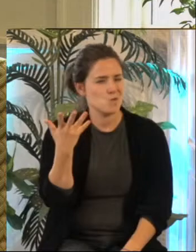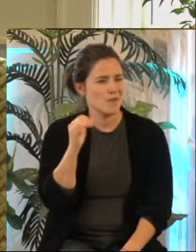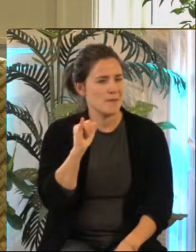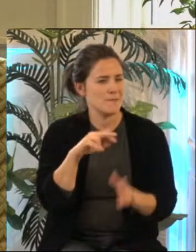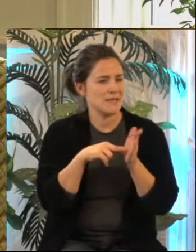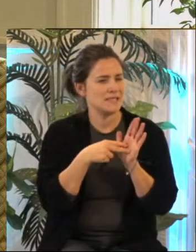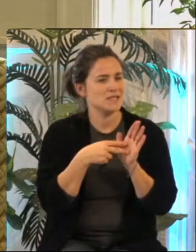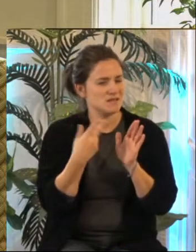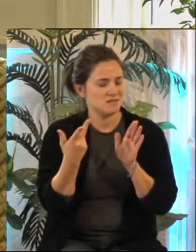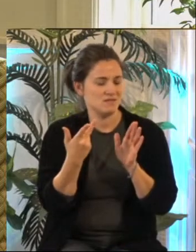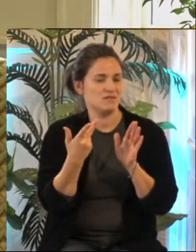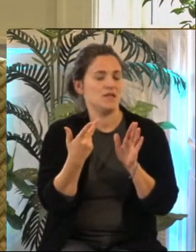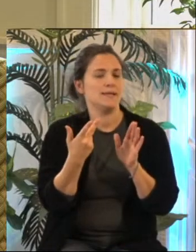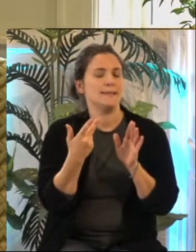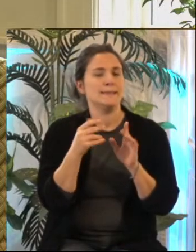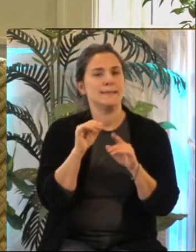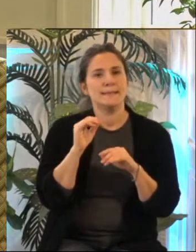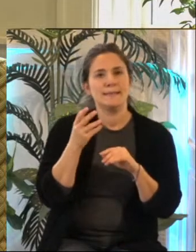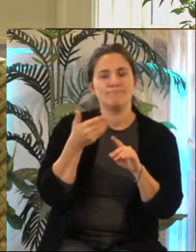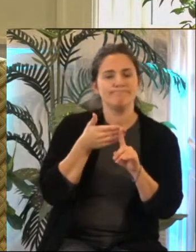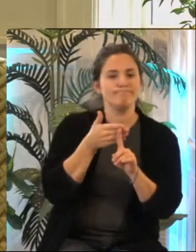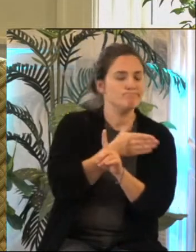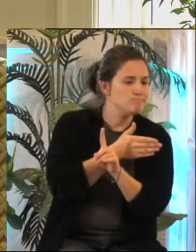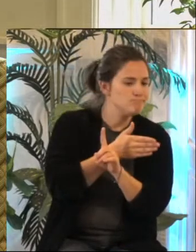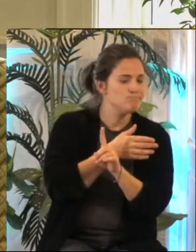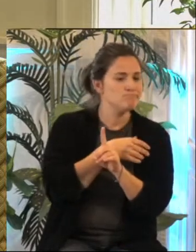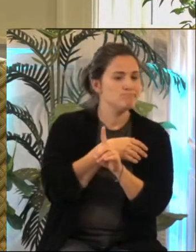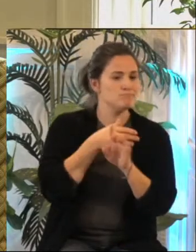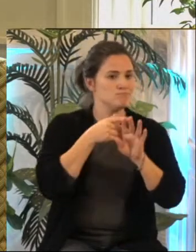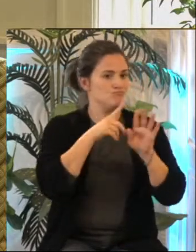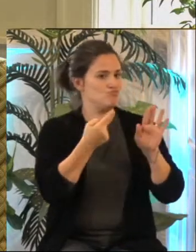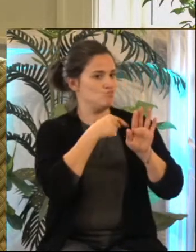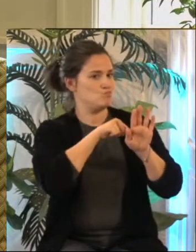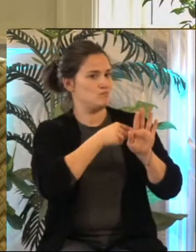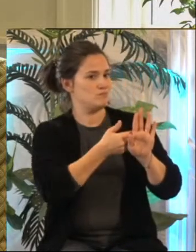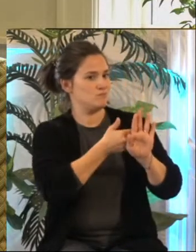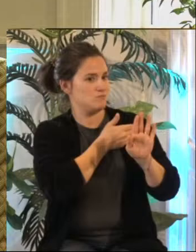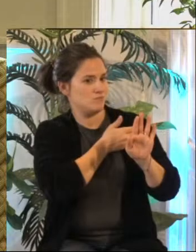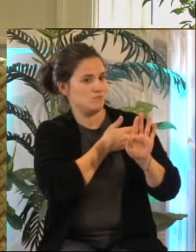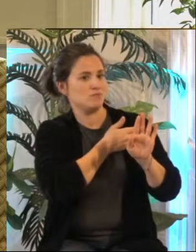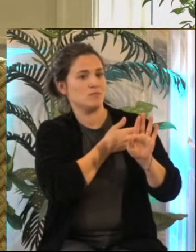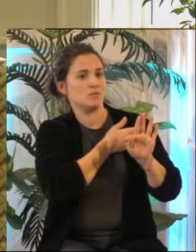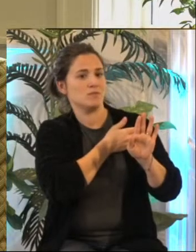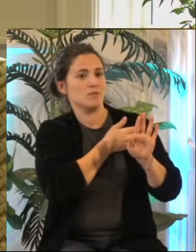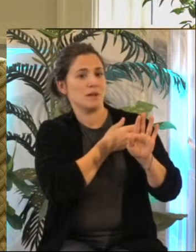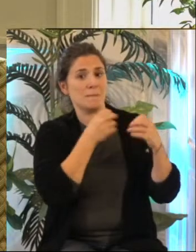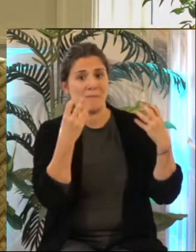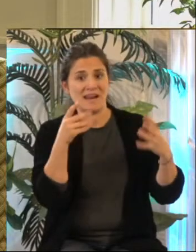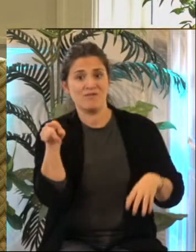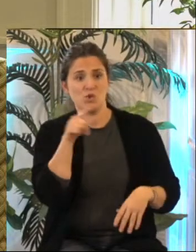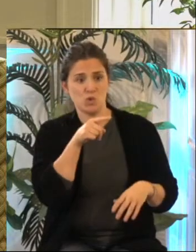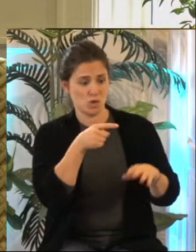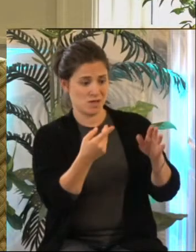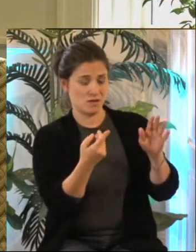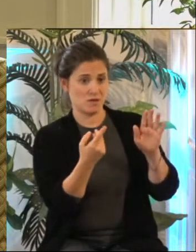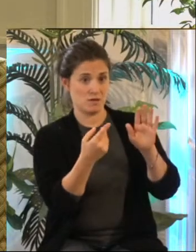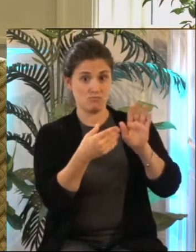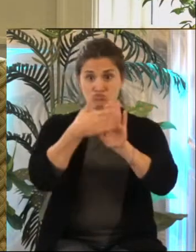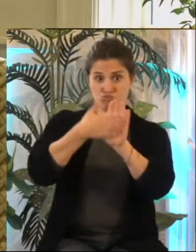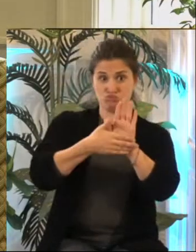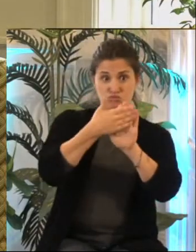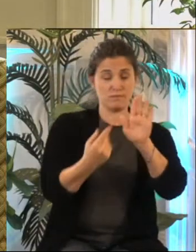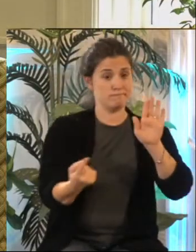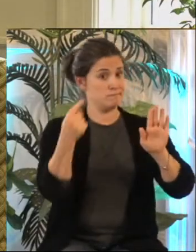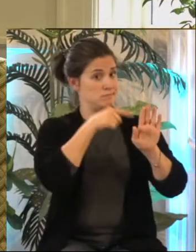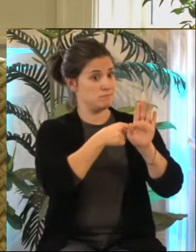We all have blind spots and triggers. Some of us have trauma and wounds that we carry. We